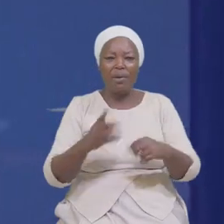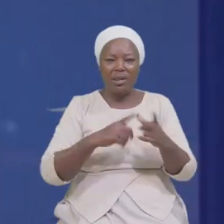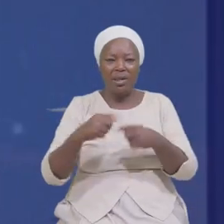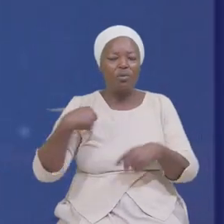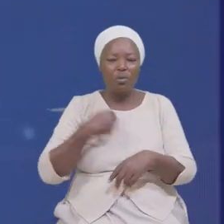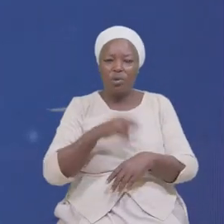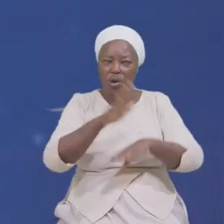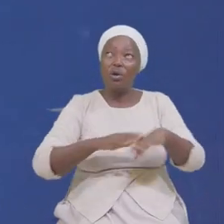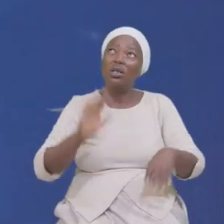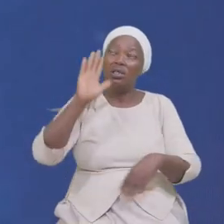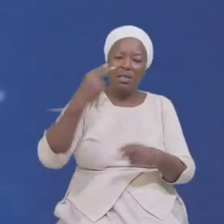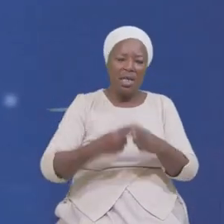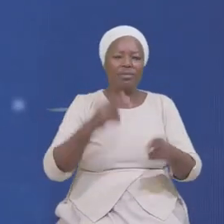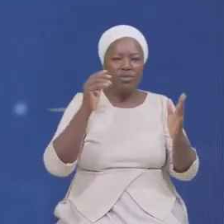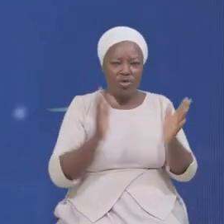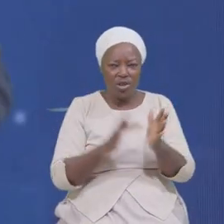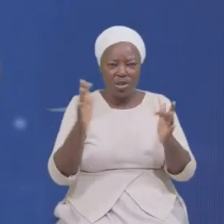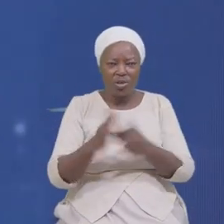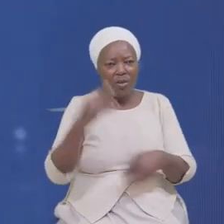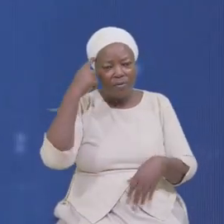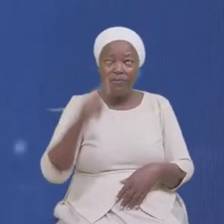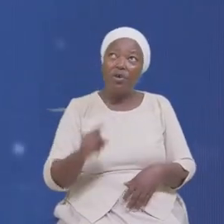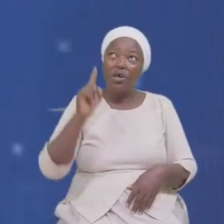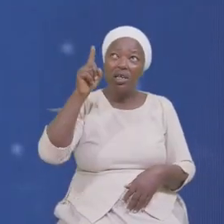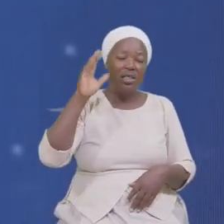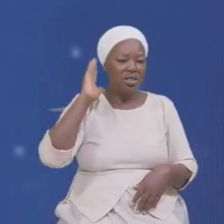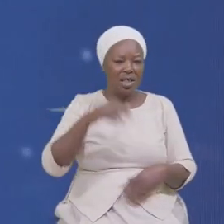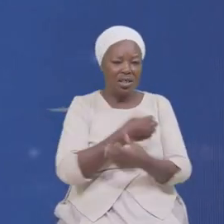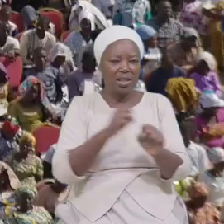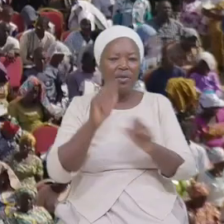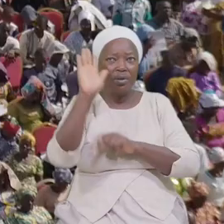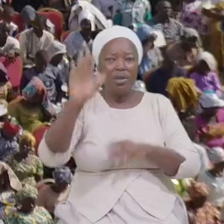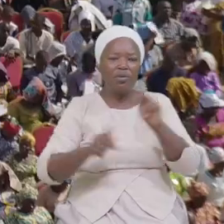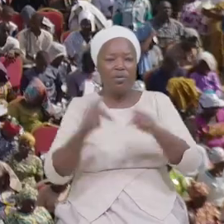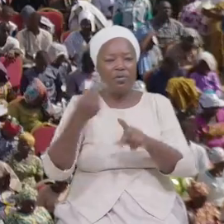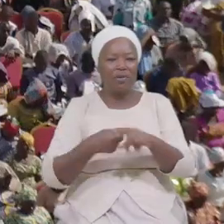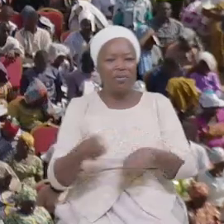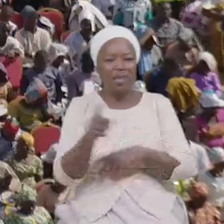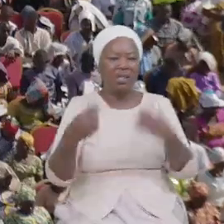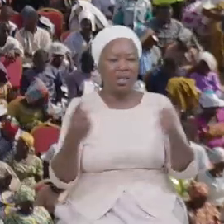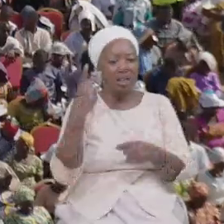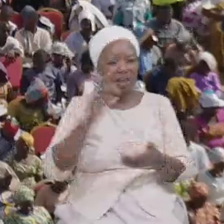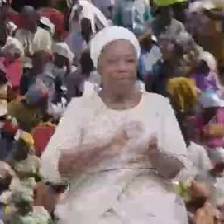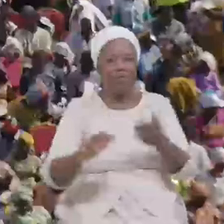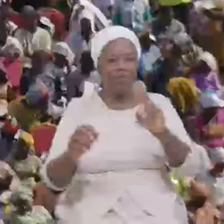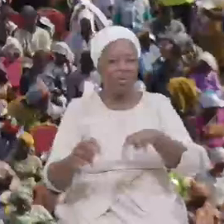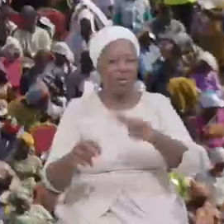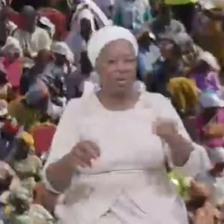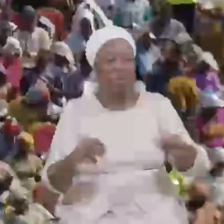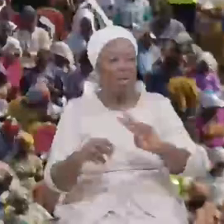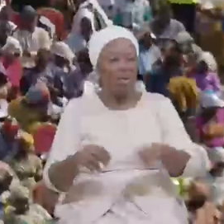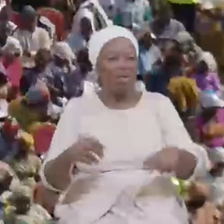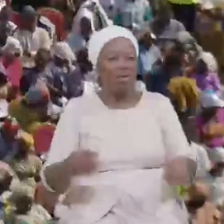Jesus, for he shall save his people from their sins. Look at verse 22 there. In verse 22, it says